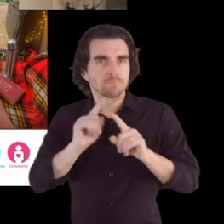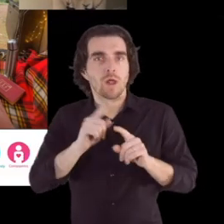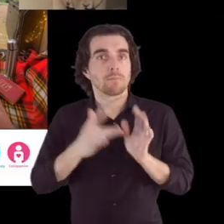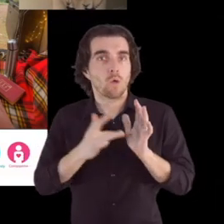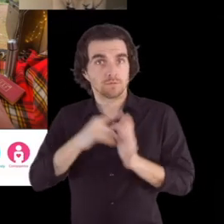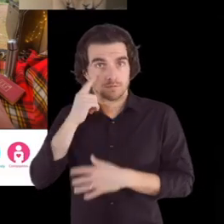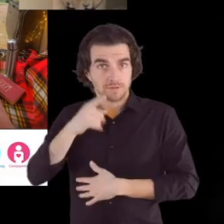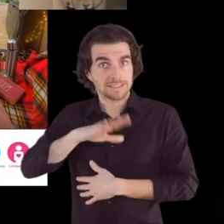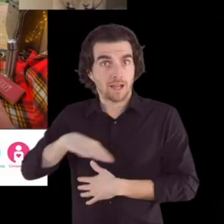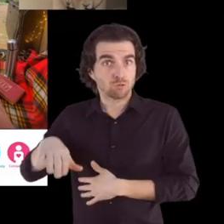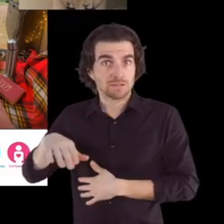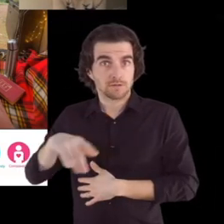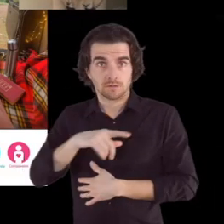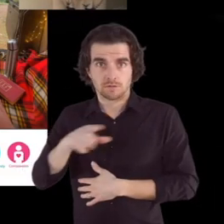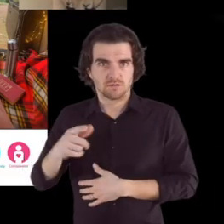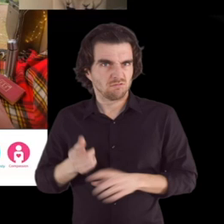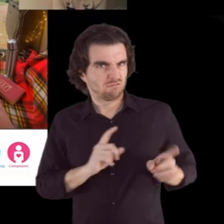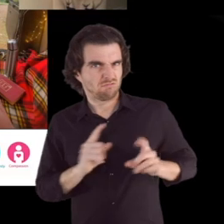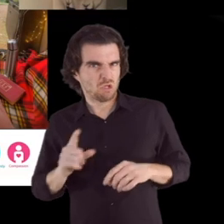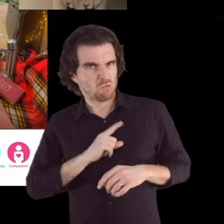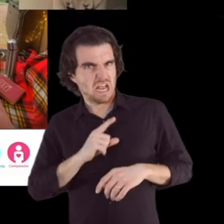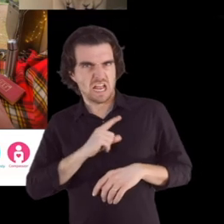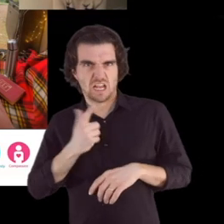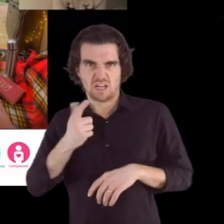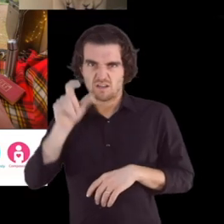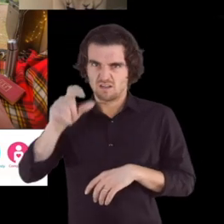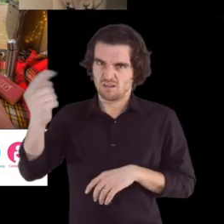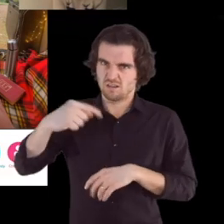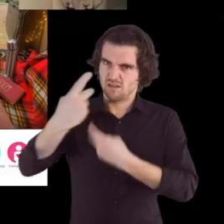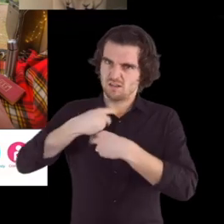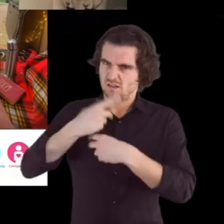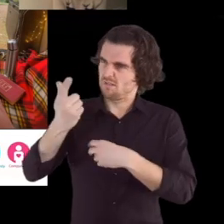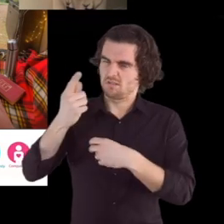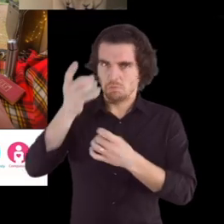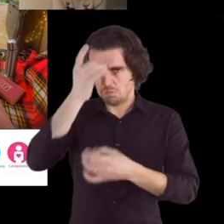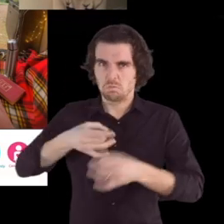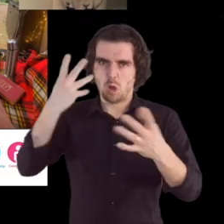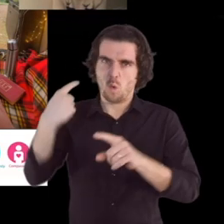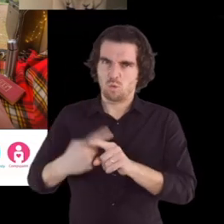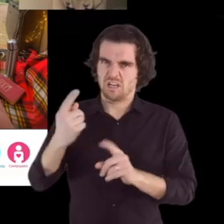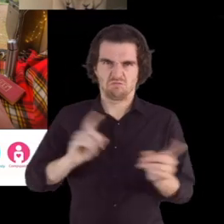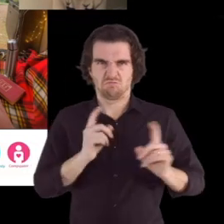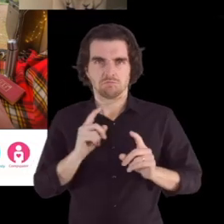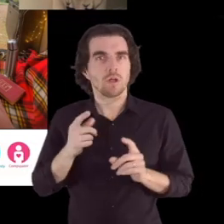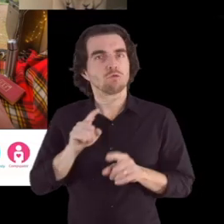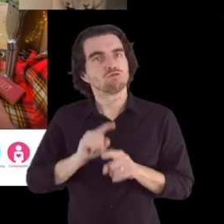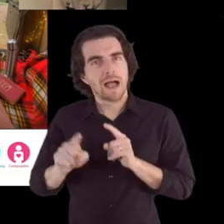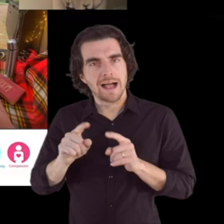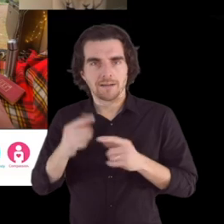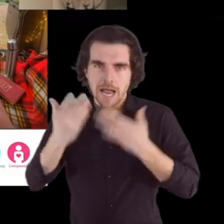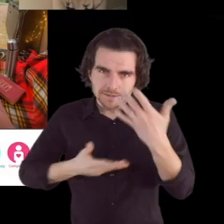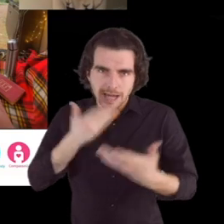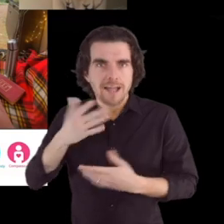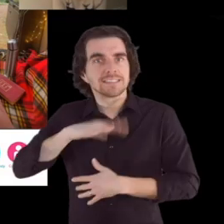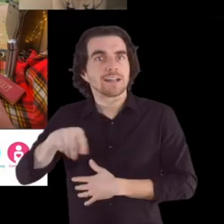example, there's maybe children in the home and they're not quite sure why maybe the caregivers are a bit more short-tempered, and it's just trying to find ways